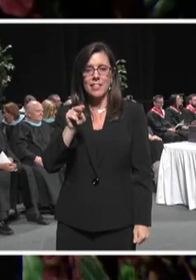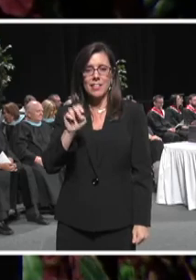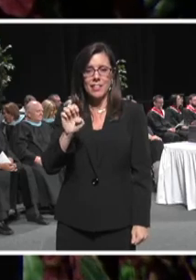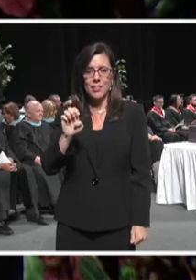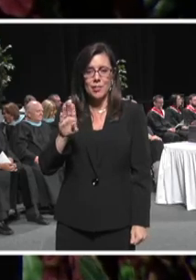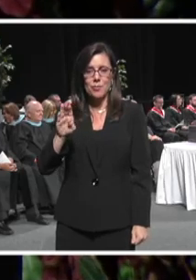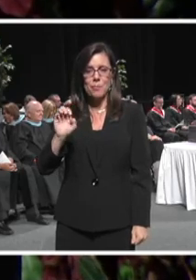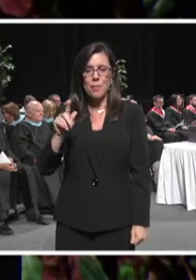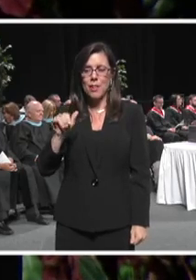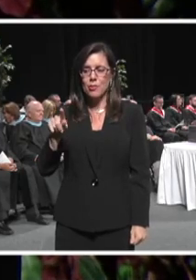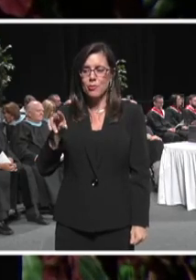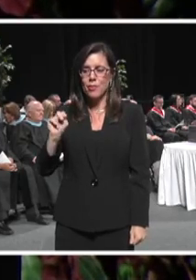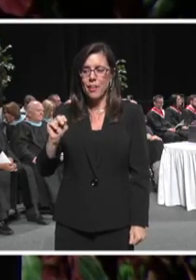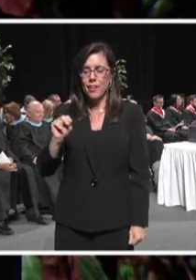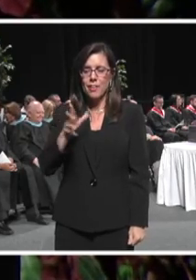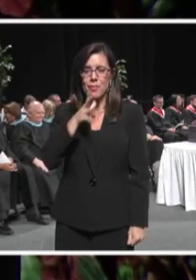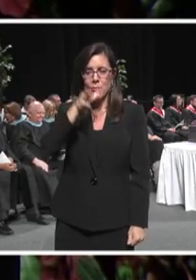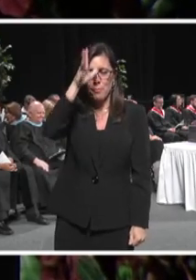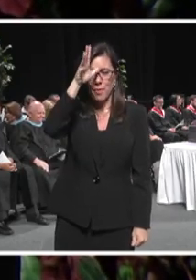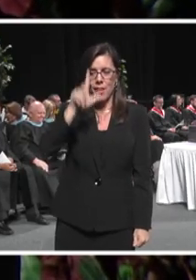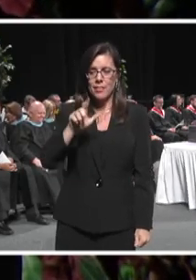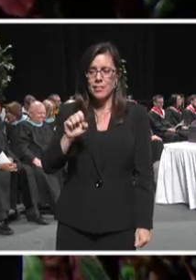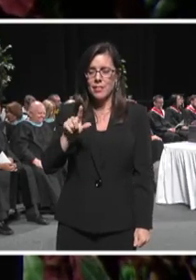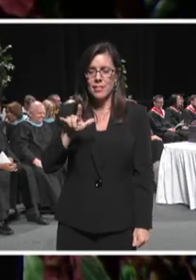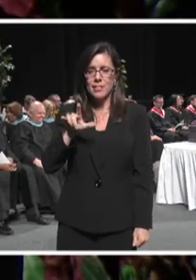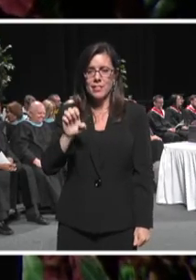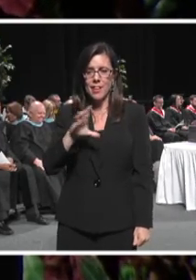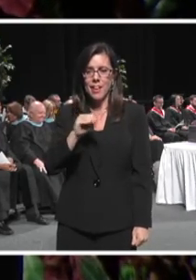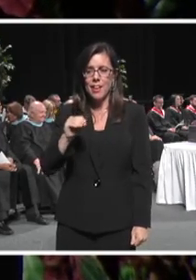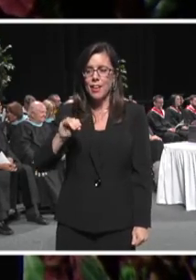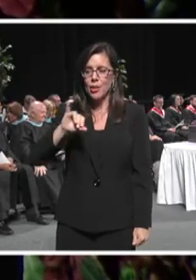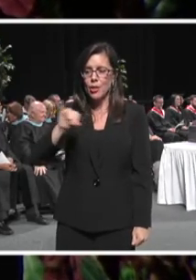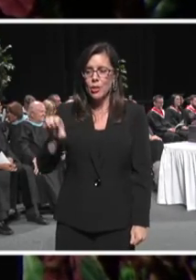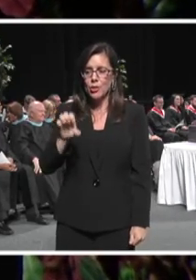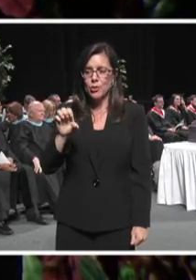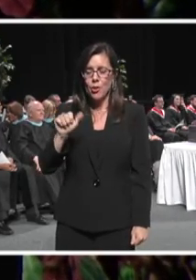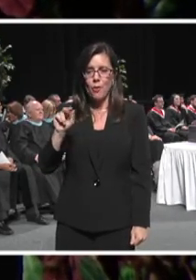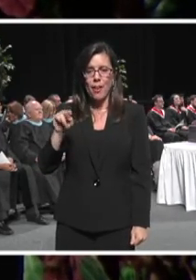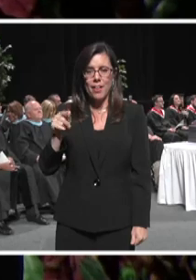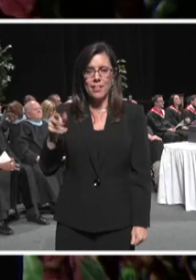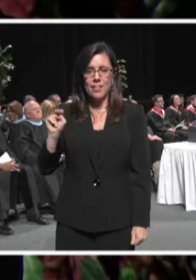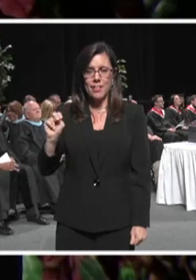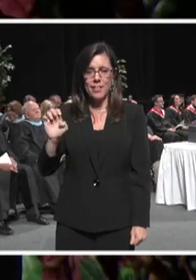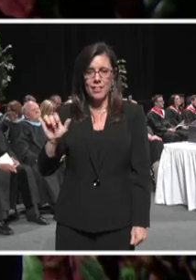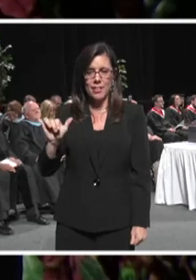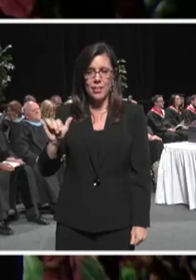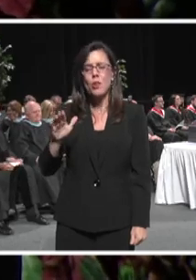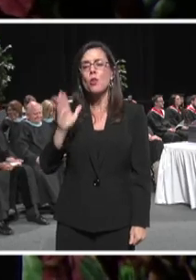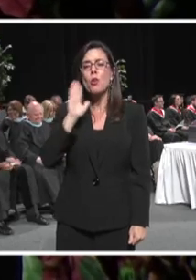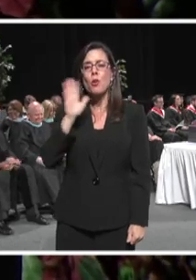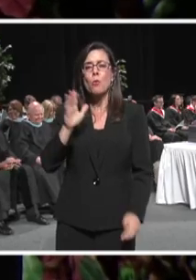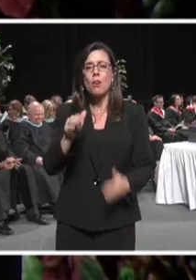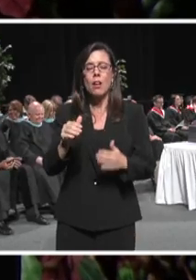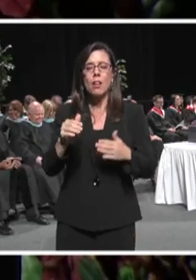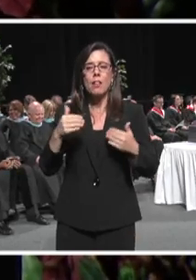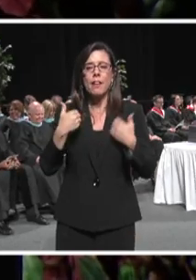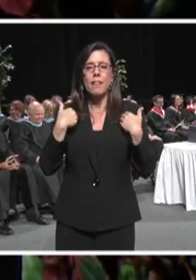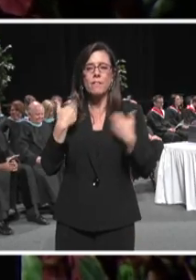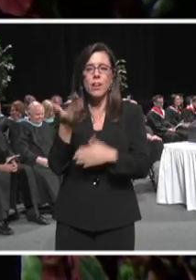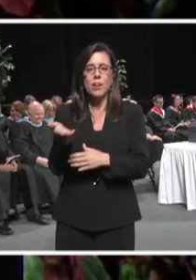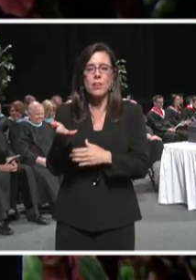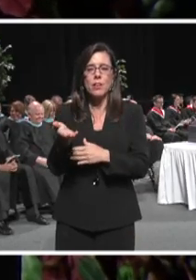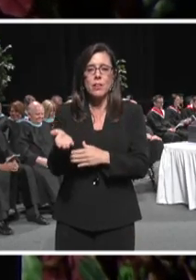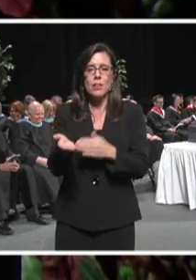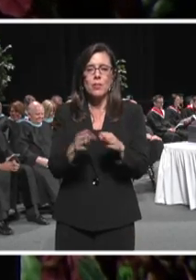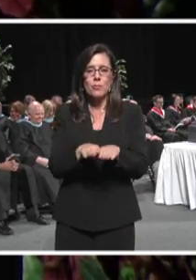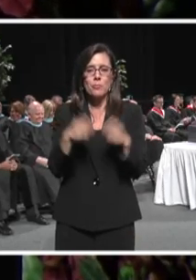the daughter of Leslie and Joe Anthony Beltran, will lead us in the opening remarks. Following our opening remarks,